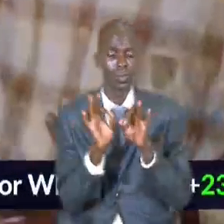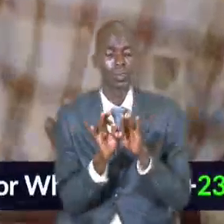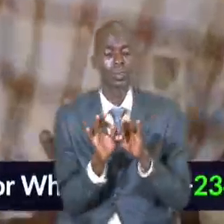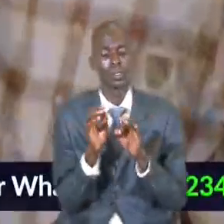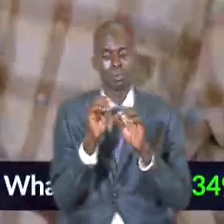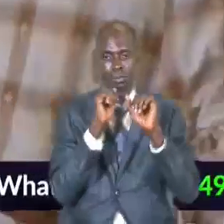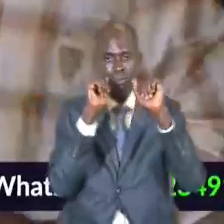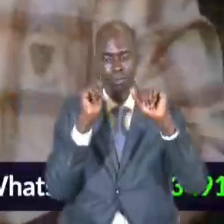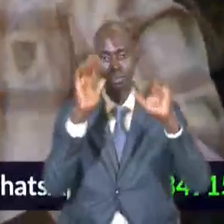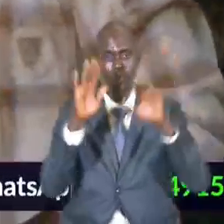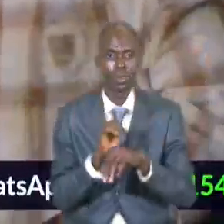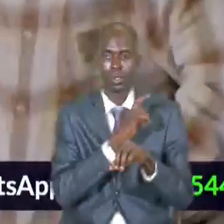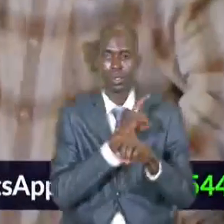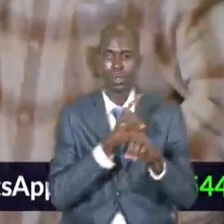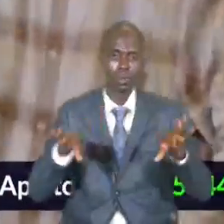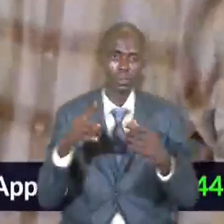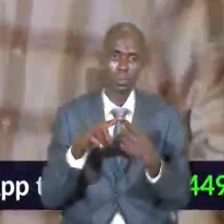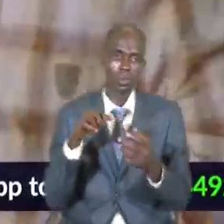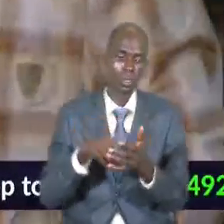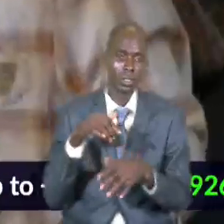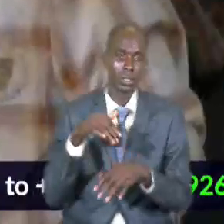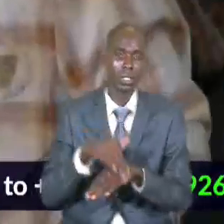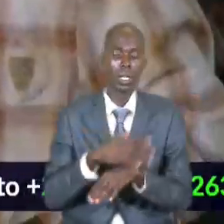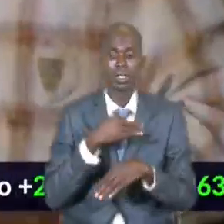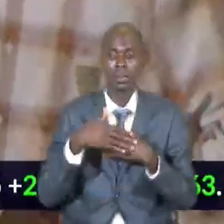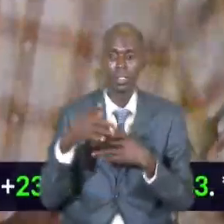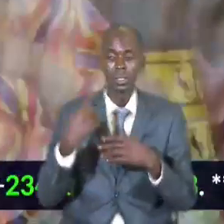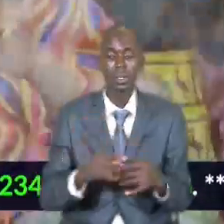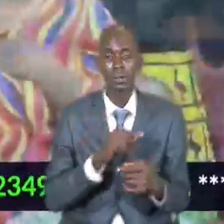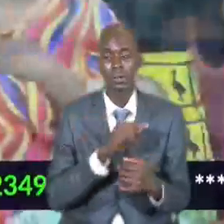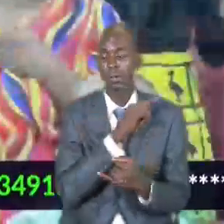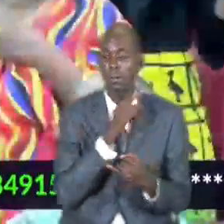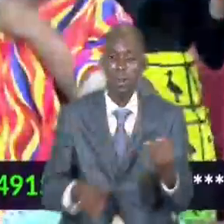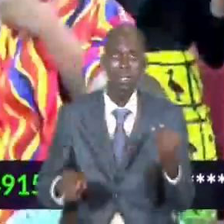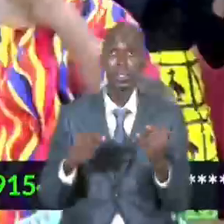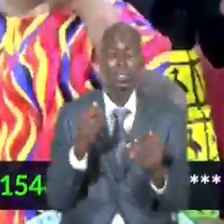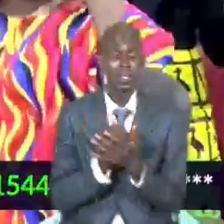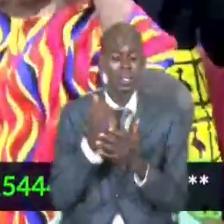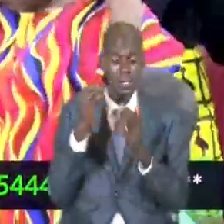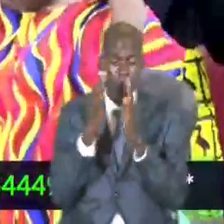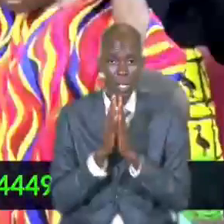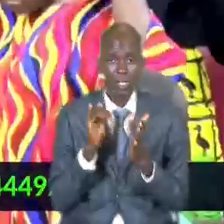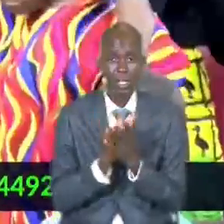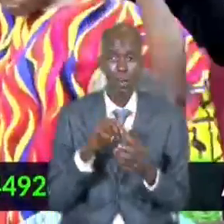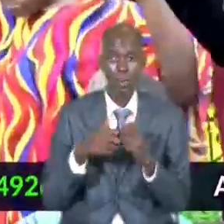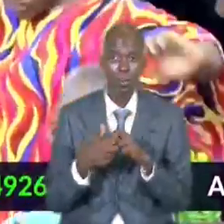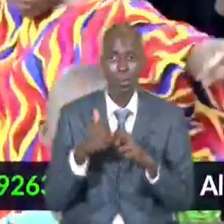name. And after the final amen check up, that thing will not be there anymore.